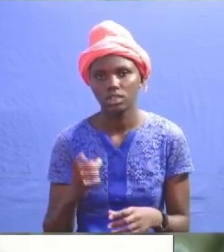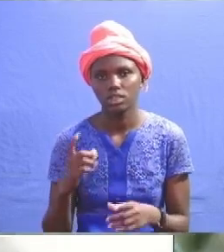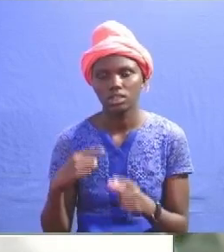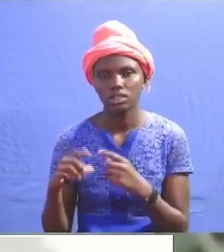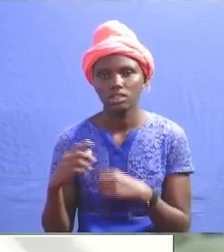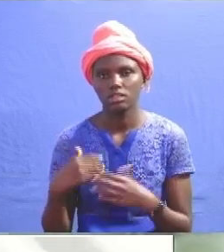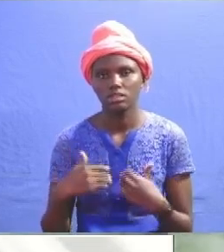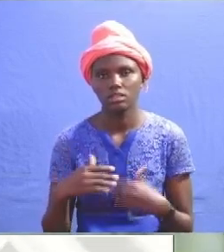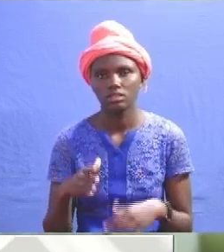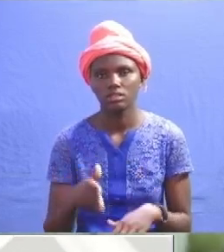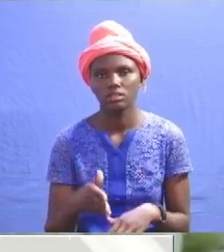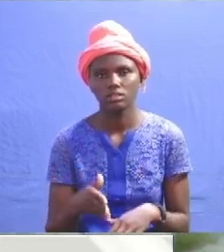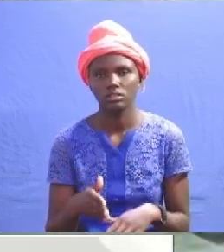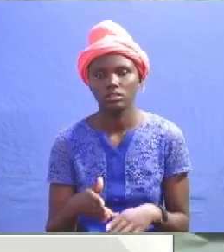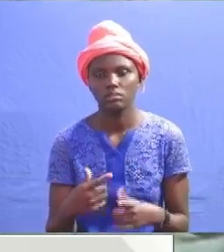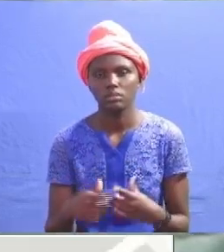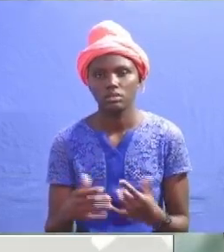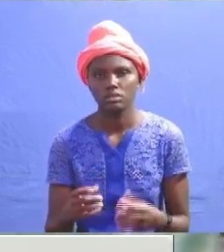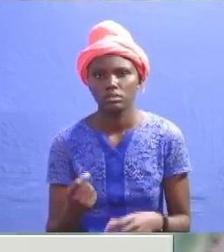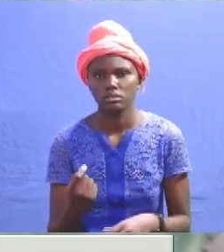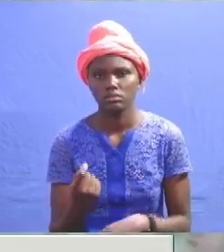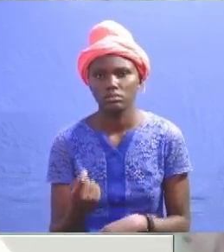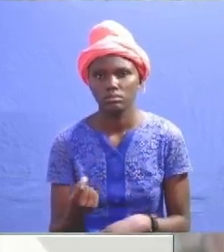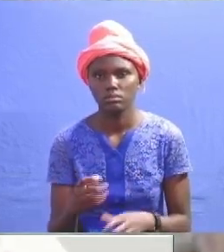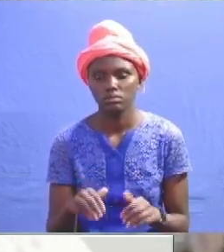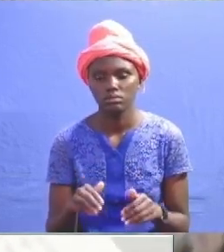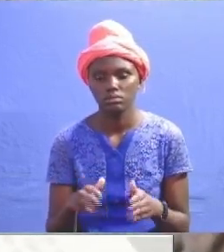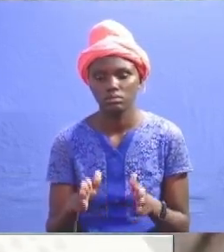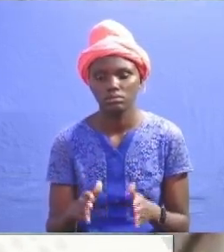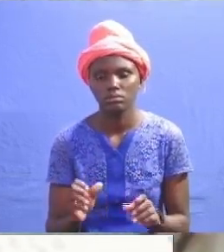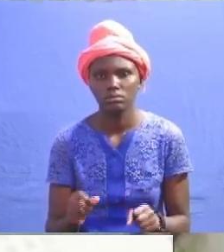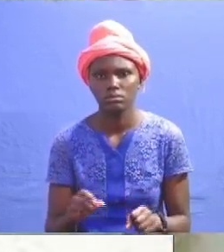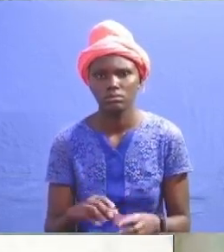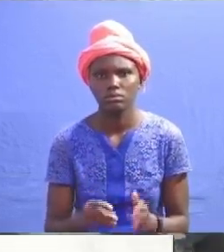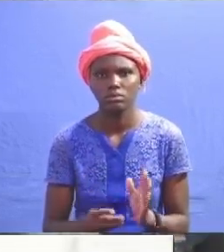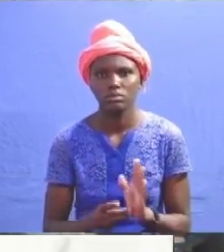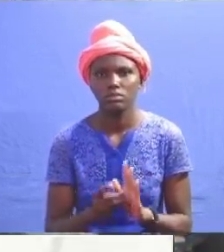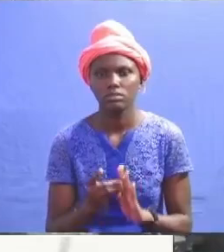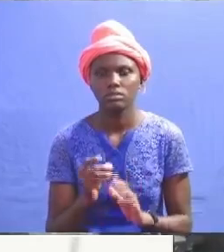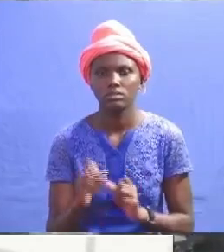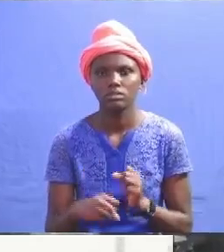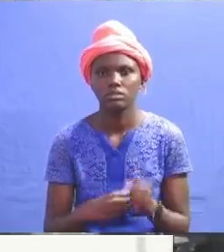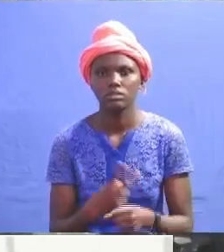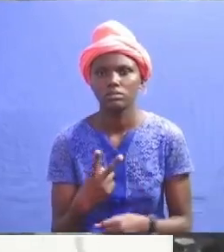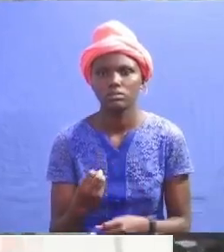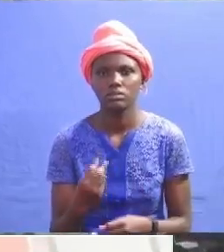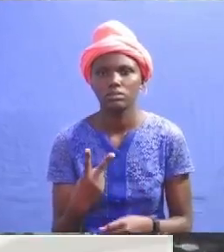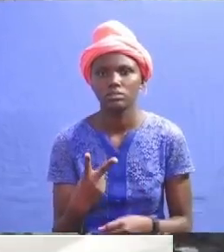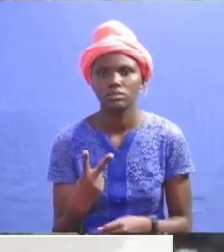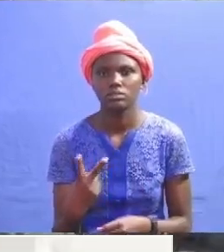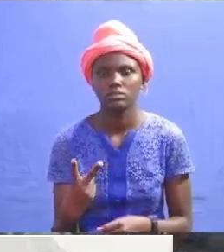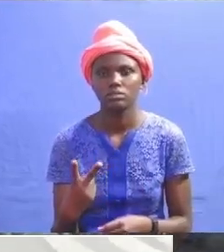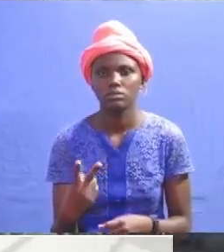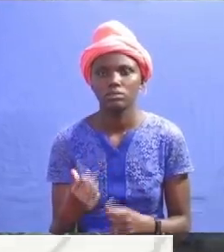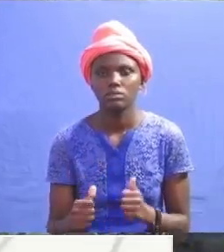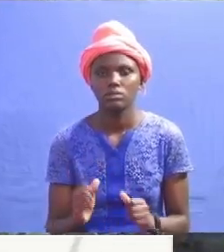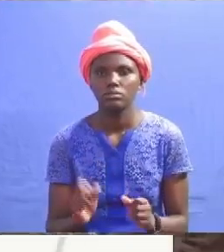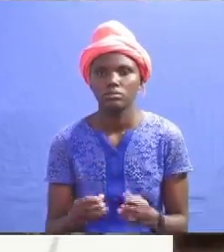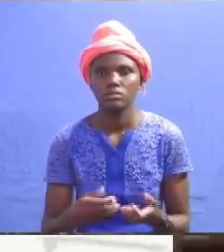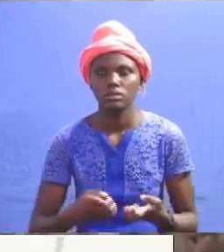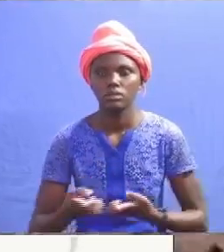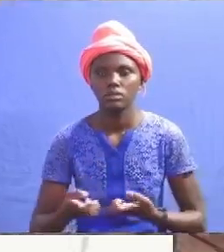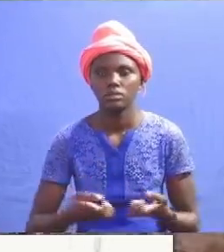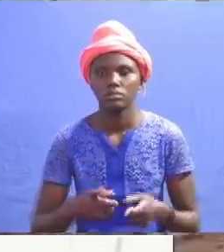cultivation aimed at shielding smallholder farmers and its lifting in 2022, the conversation has been muddied by